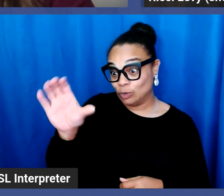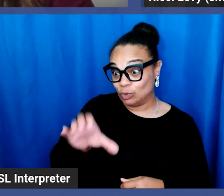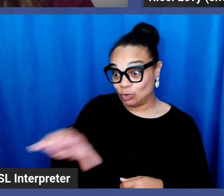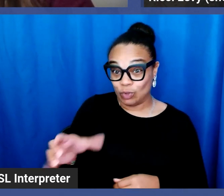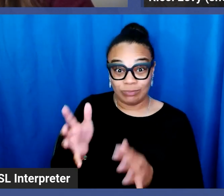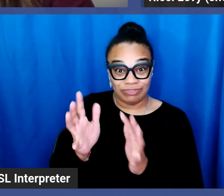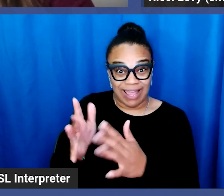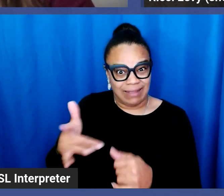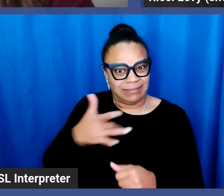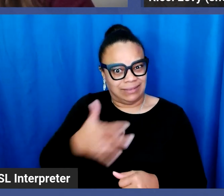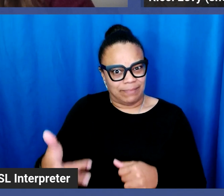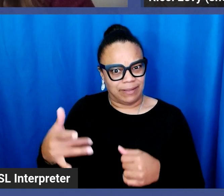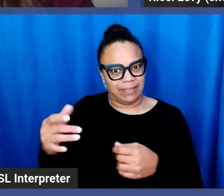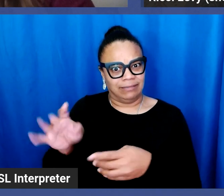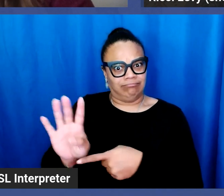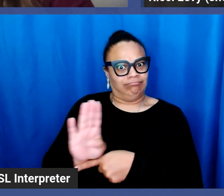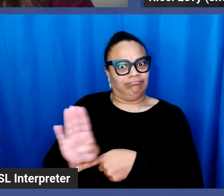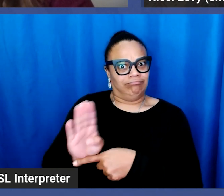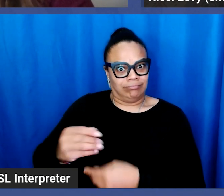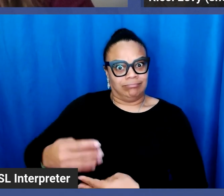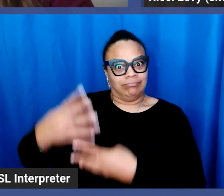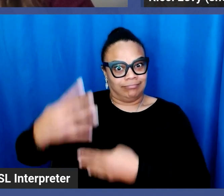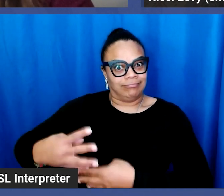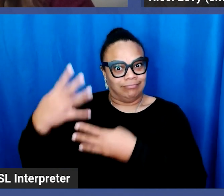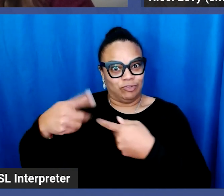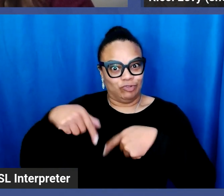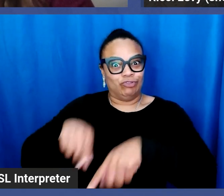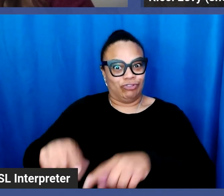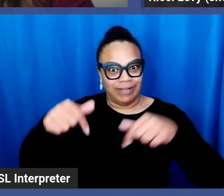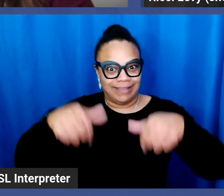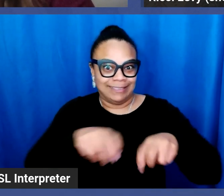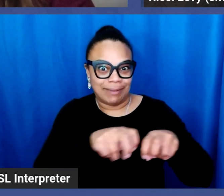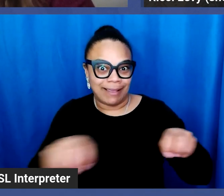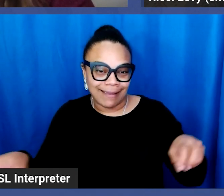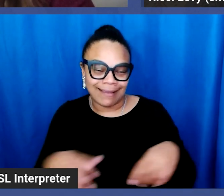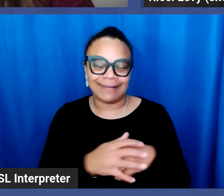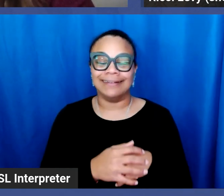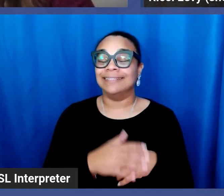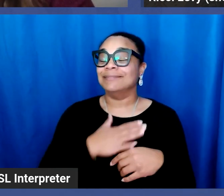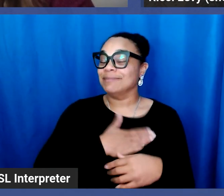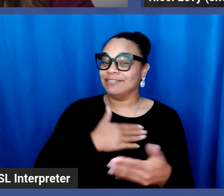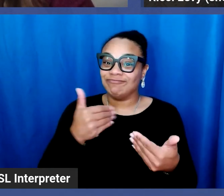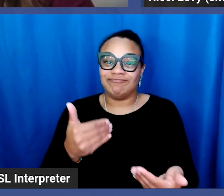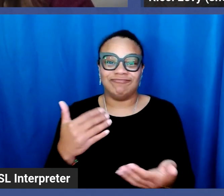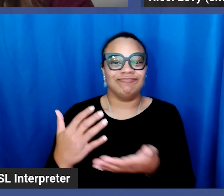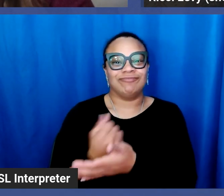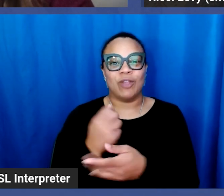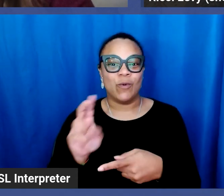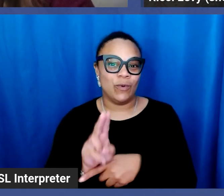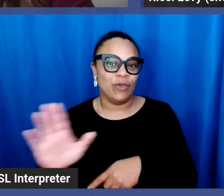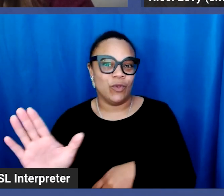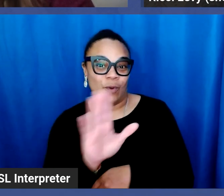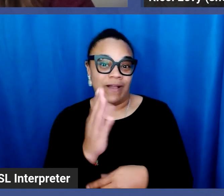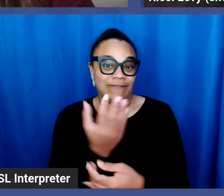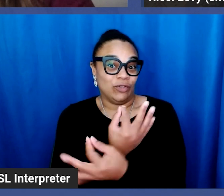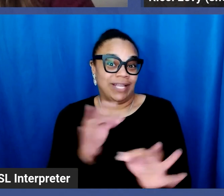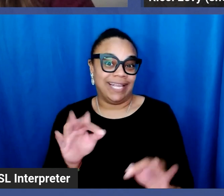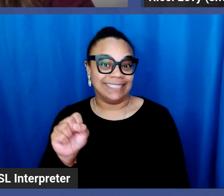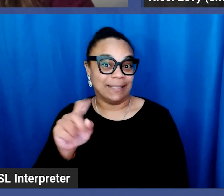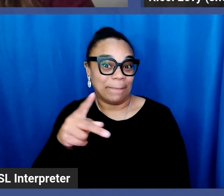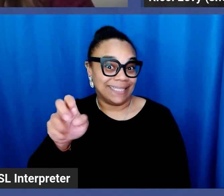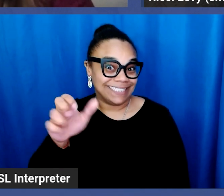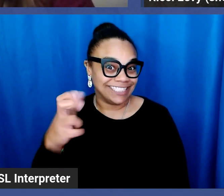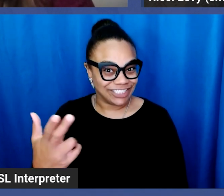these conversations. So please exercise your free speech and tell us what you're thinking in the Zoom chat.